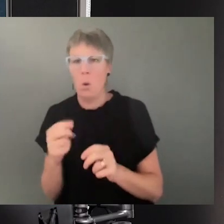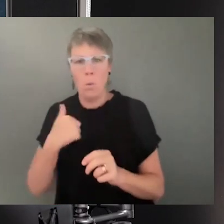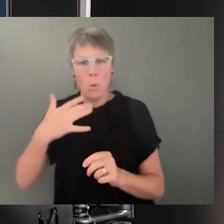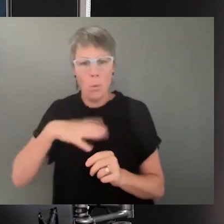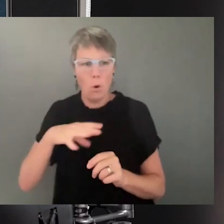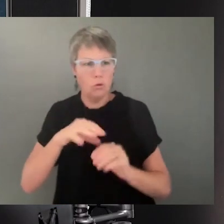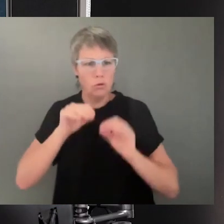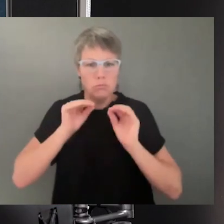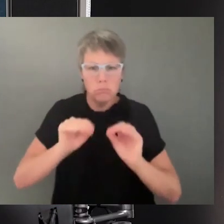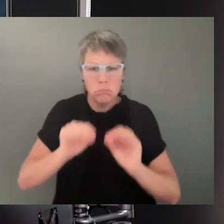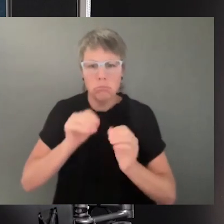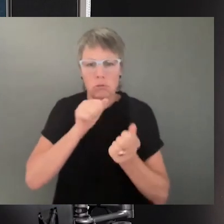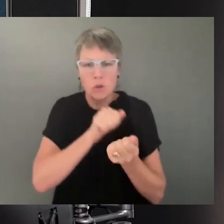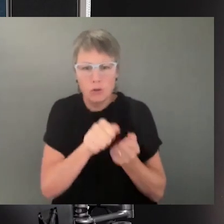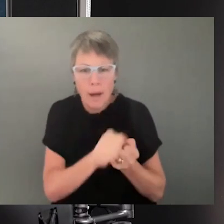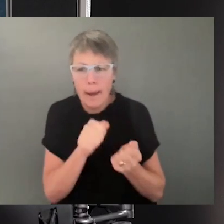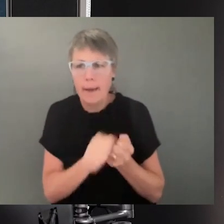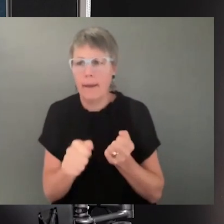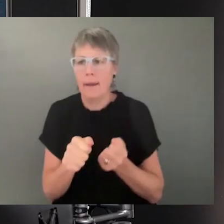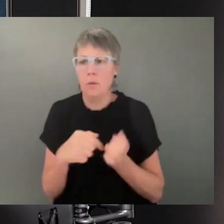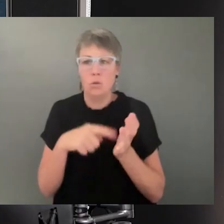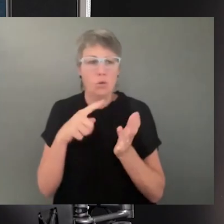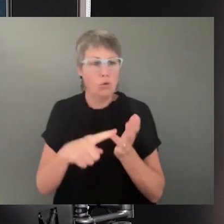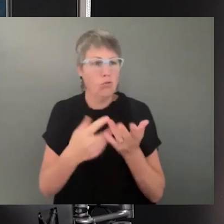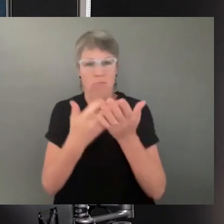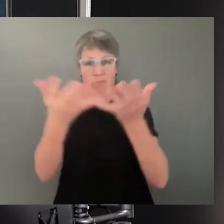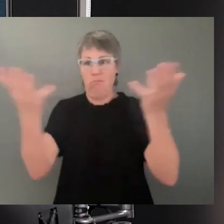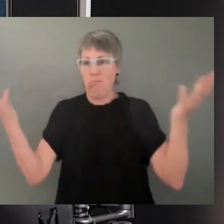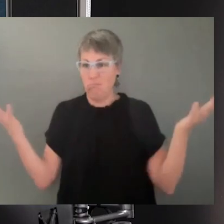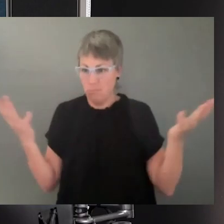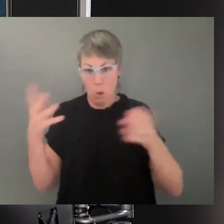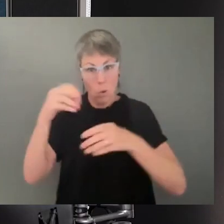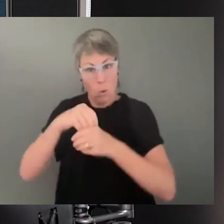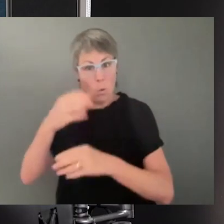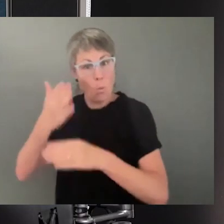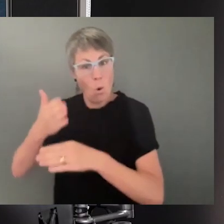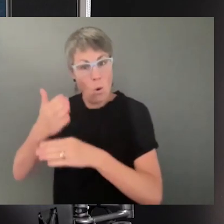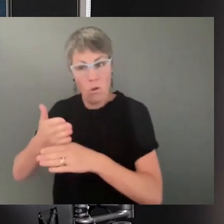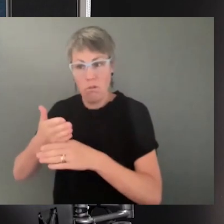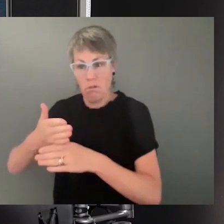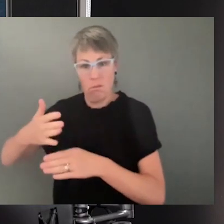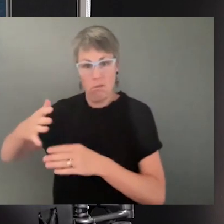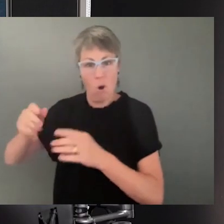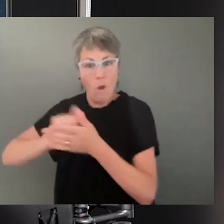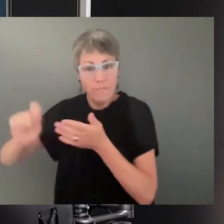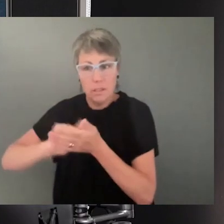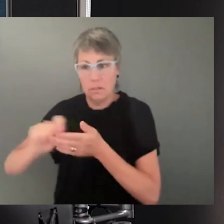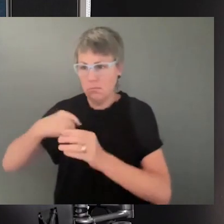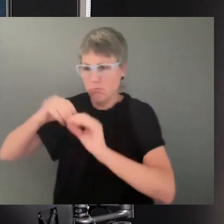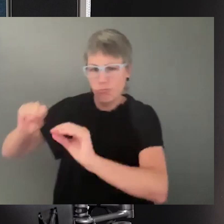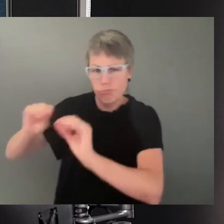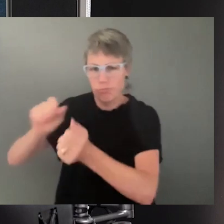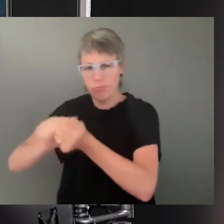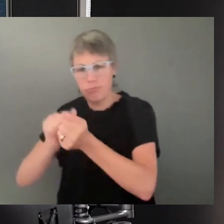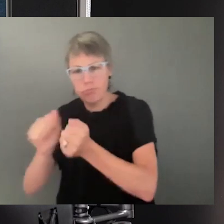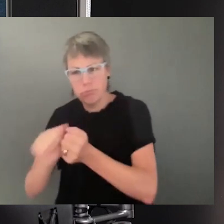everyone to make a better future for all of us. And I think that's something positive people want to see as learnings coming out, as well as just enjoying the